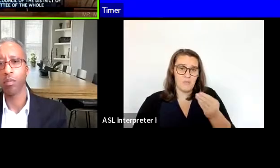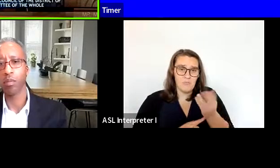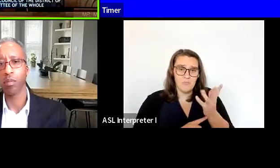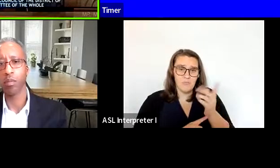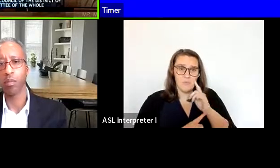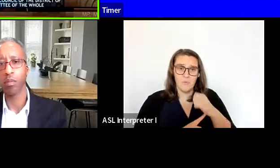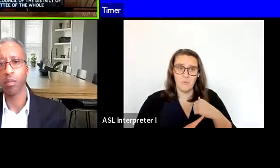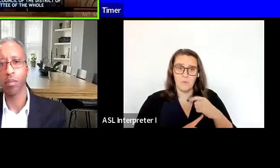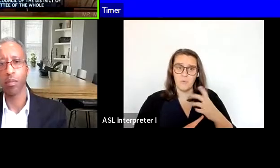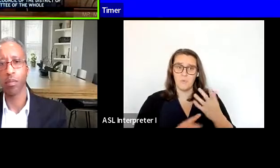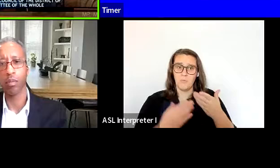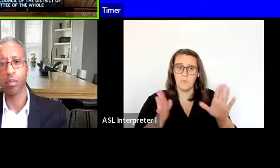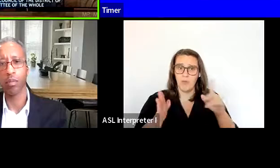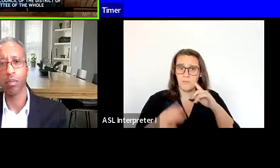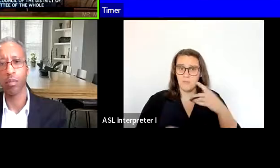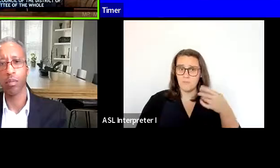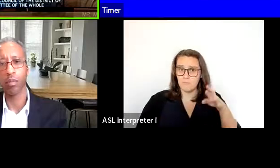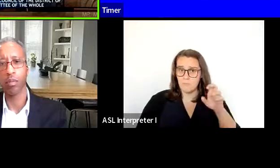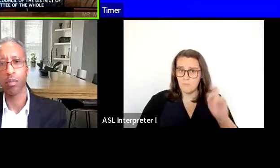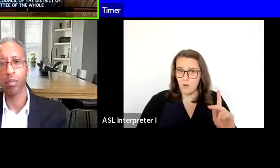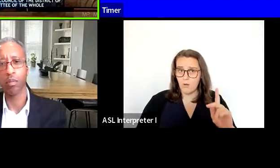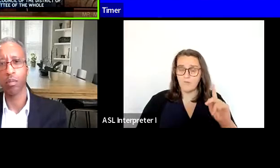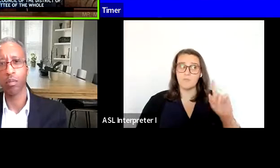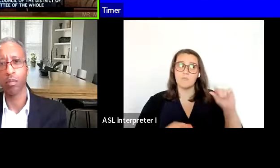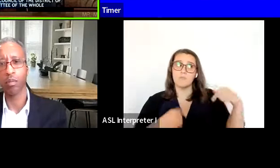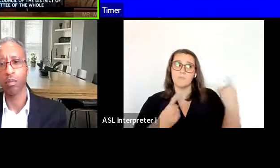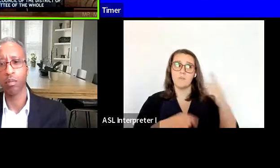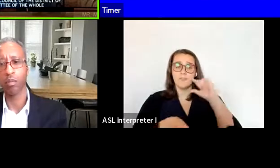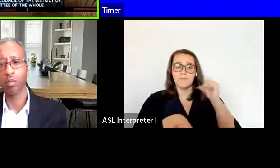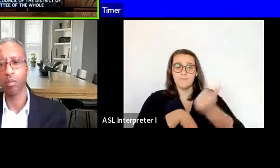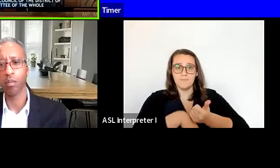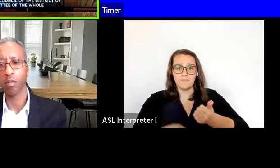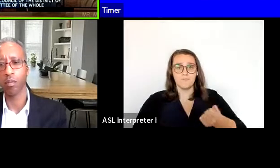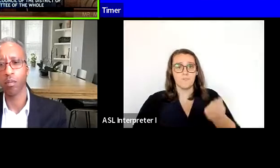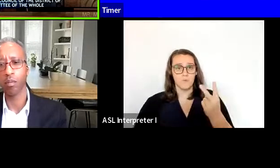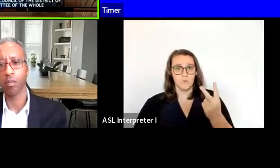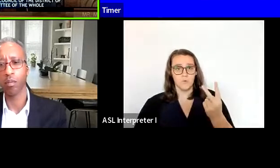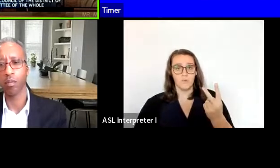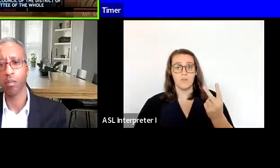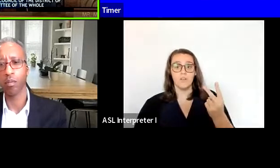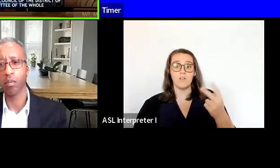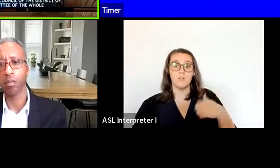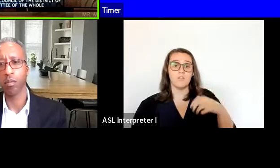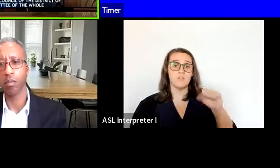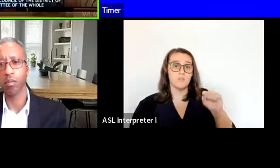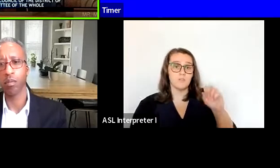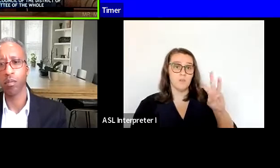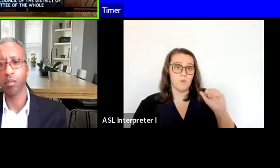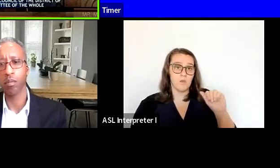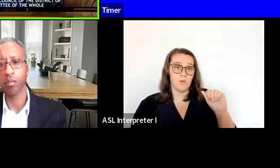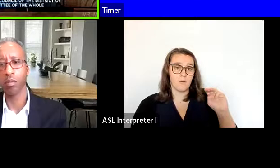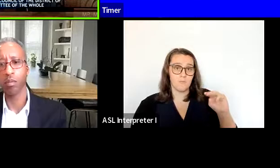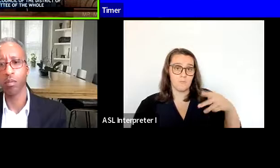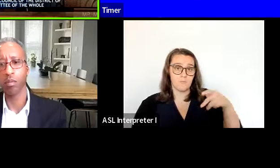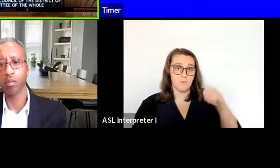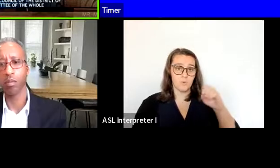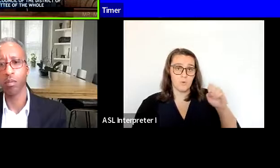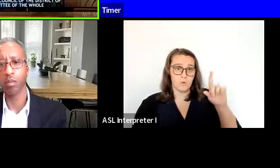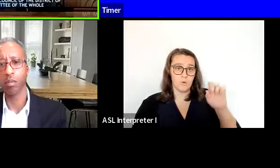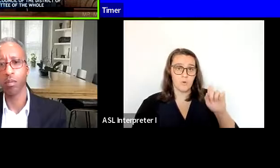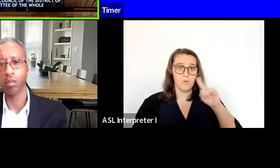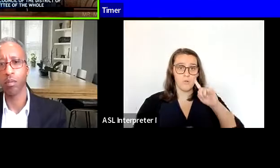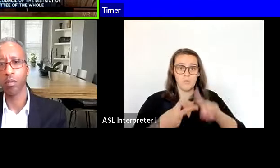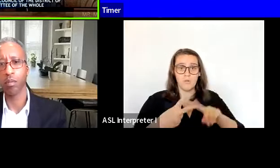2 parks established under the partnership. Swampoodle Park at 3rd and L Streets Northeast, and Alethea Tanner